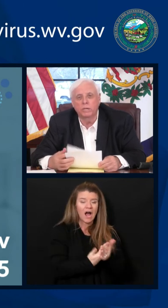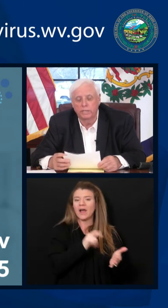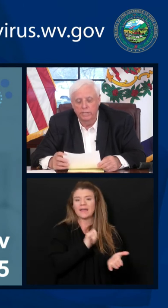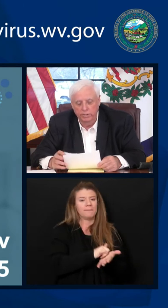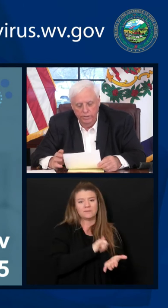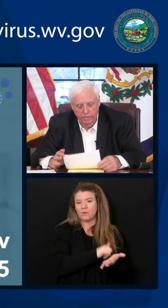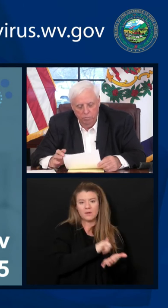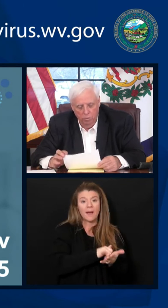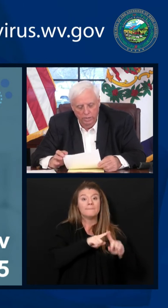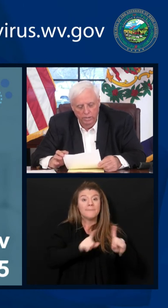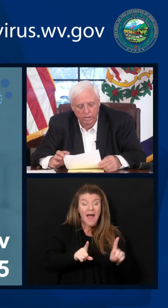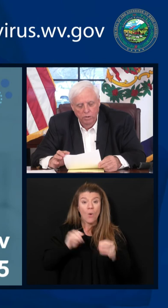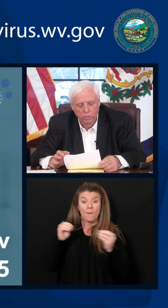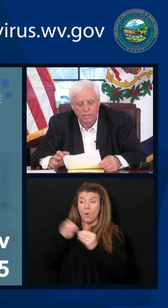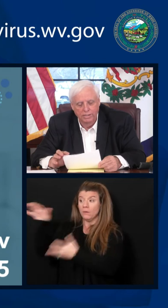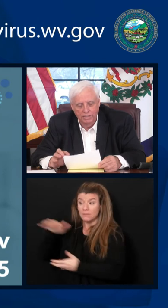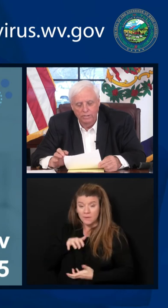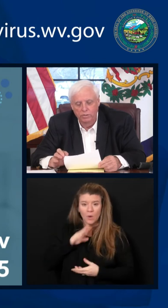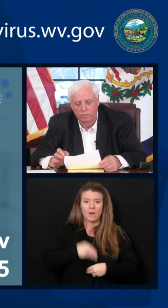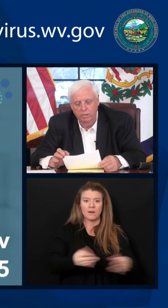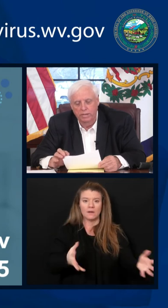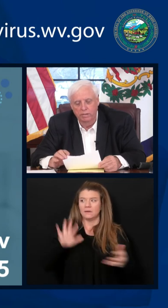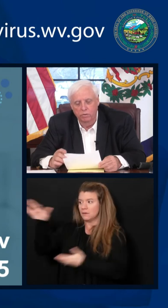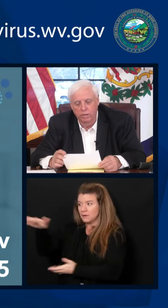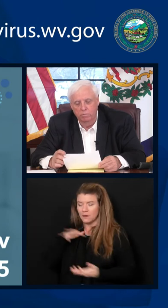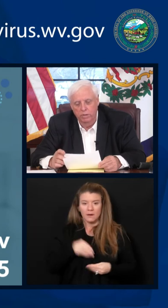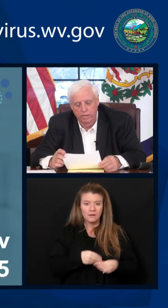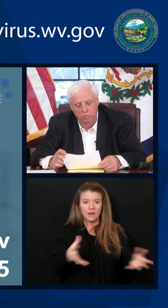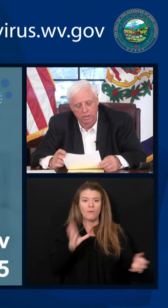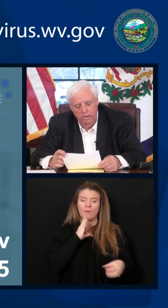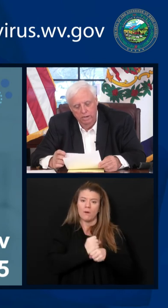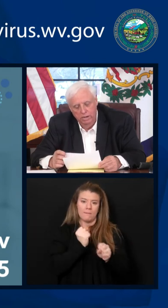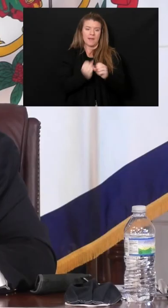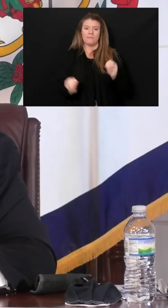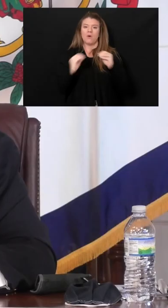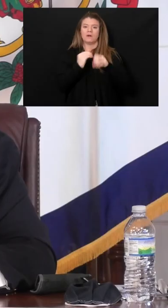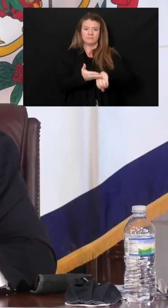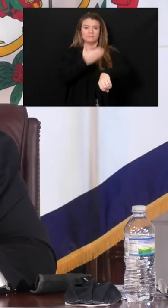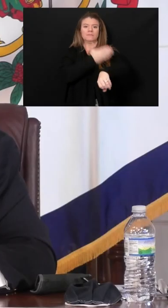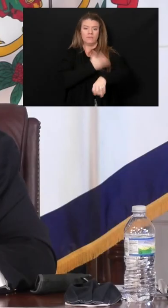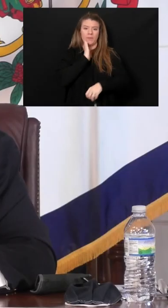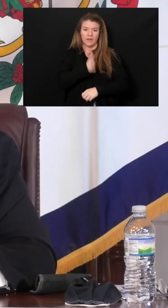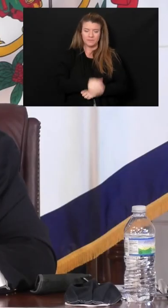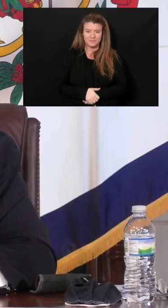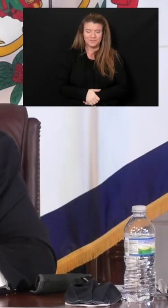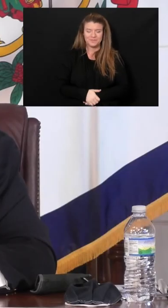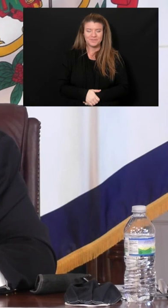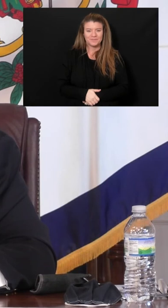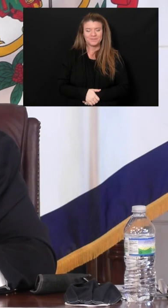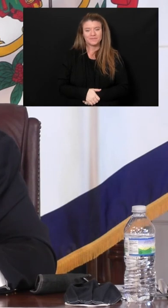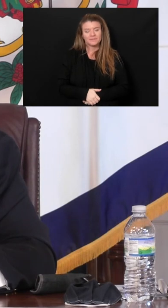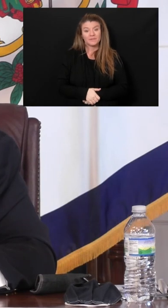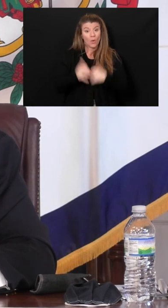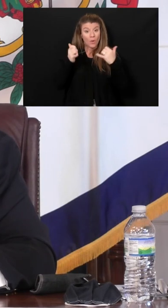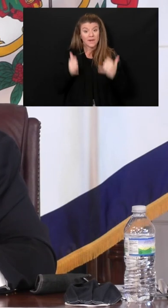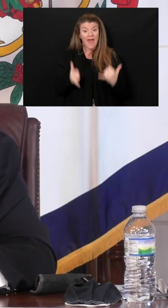as we continue to get more in, we continue to make incredible headway. We have now, on